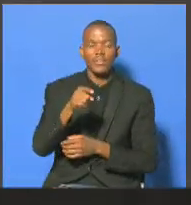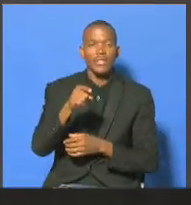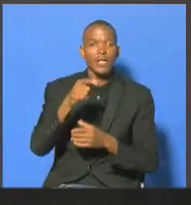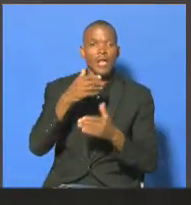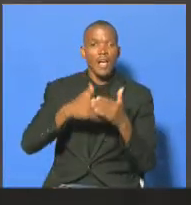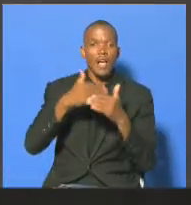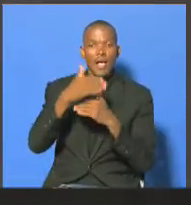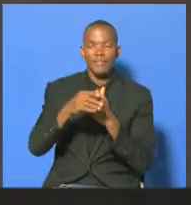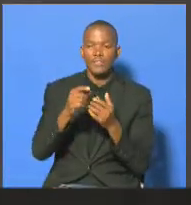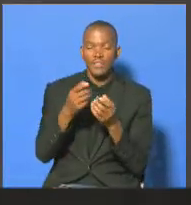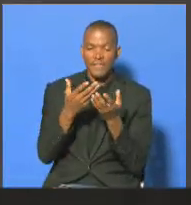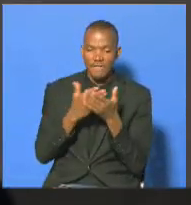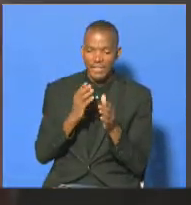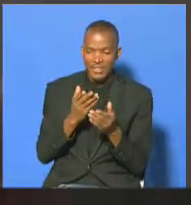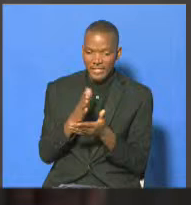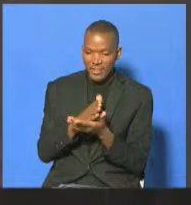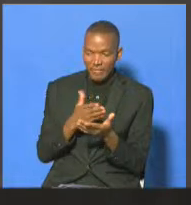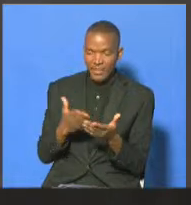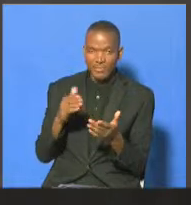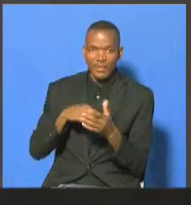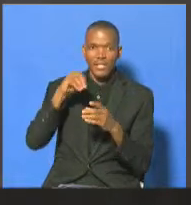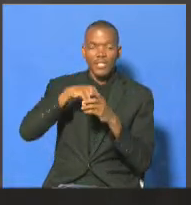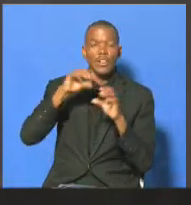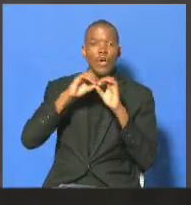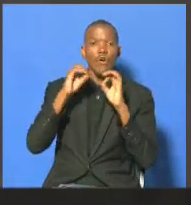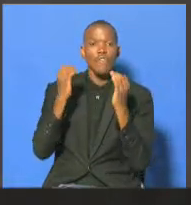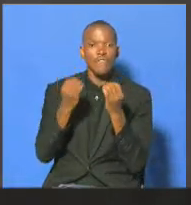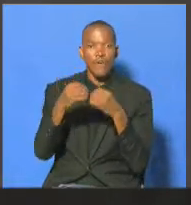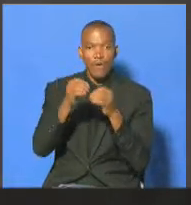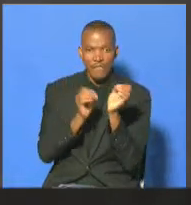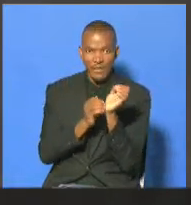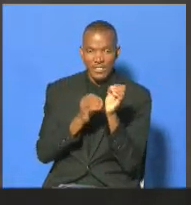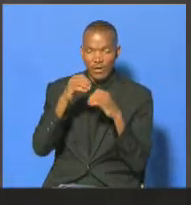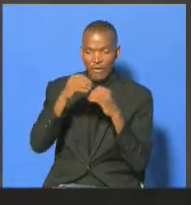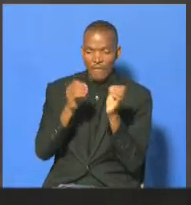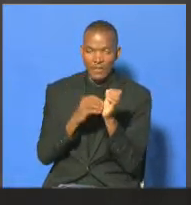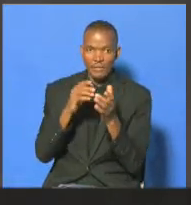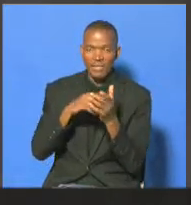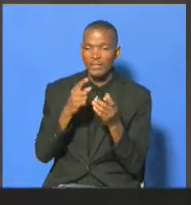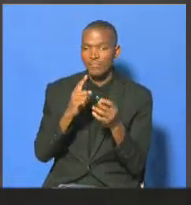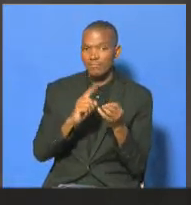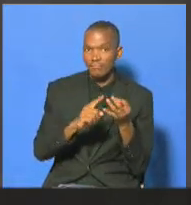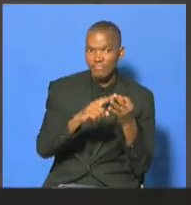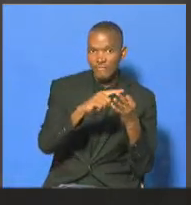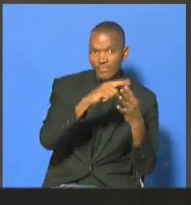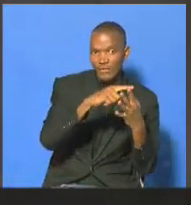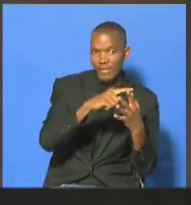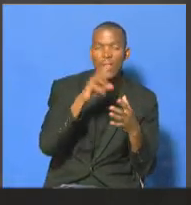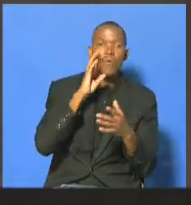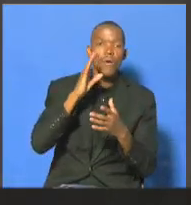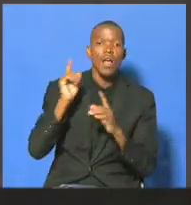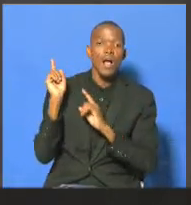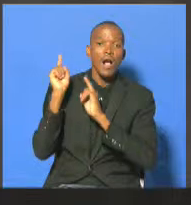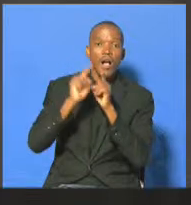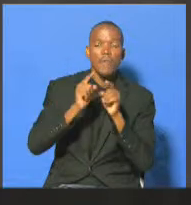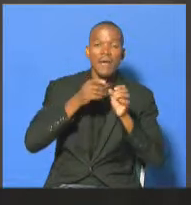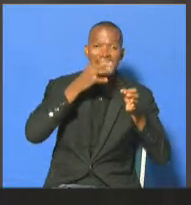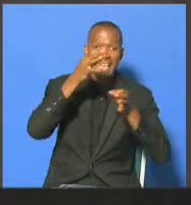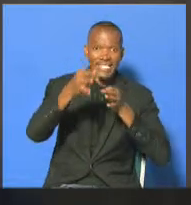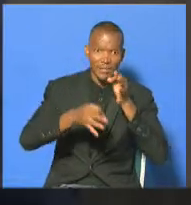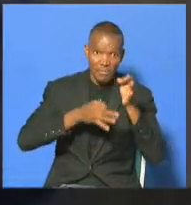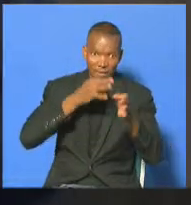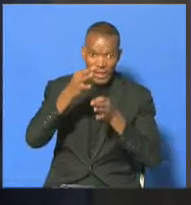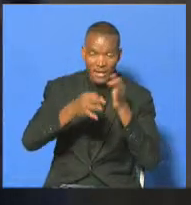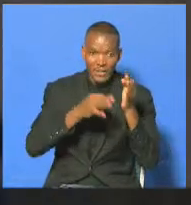etsa dintlha dingwe tsa rona ko diofising jalo jalo, re tla tla go tlhalosa ka botlalo